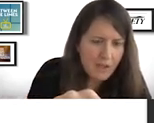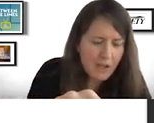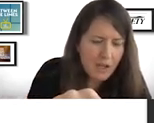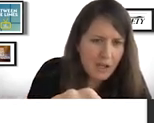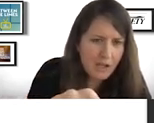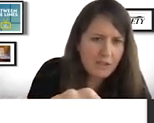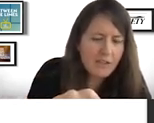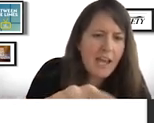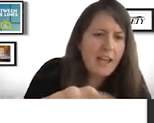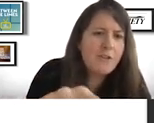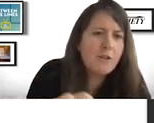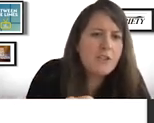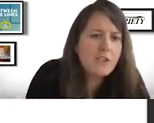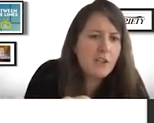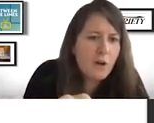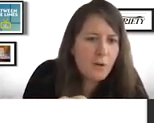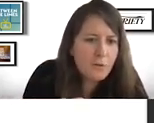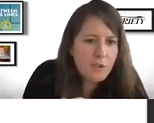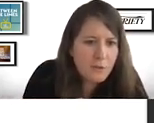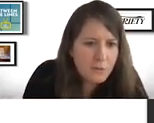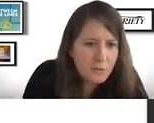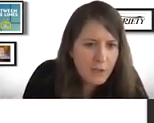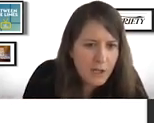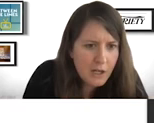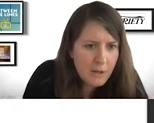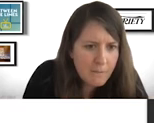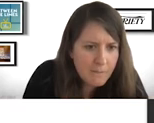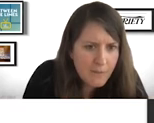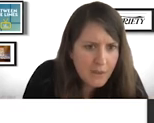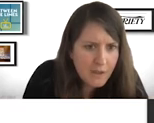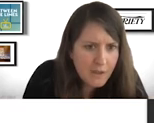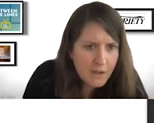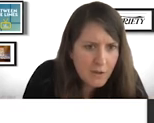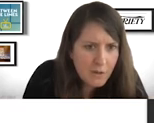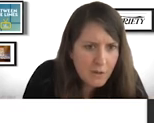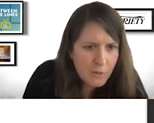Um, Kat, if you could just go to, um,